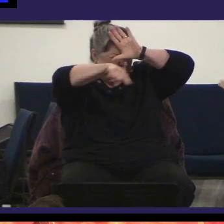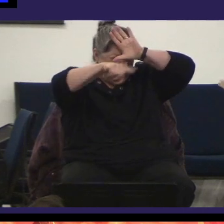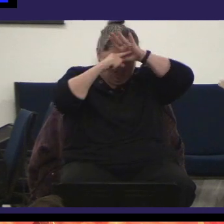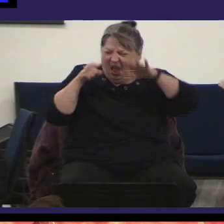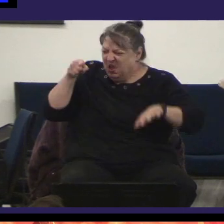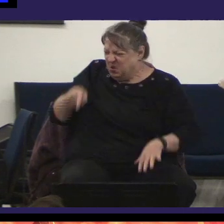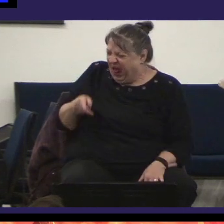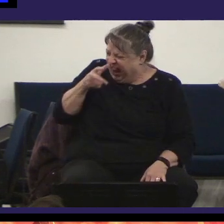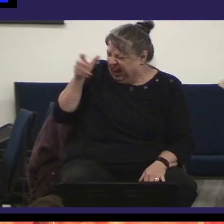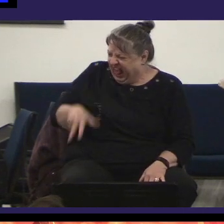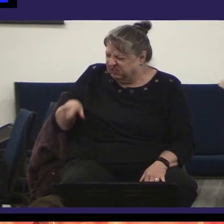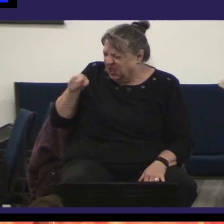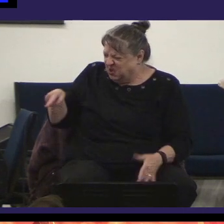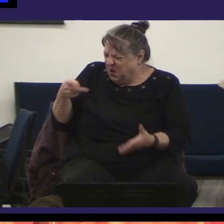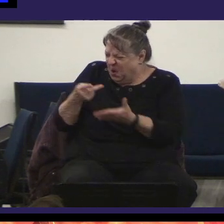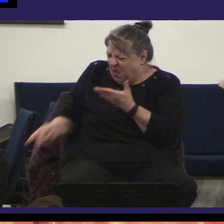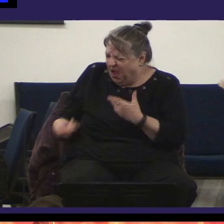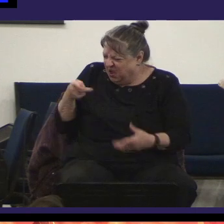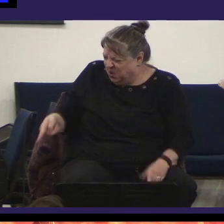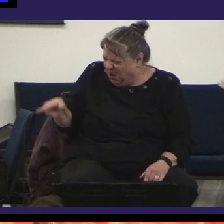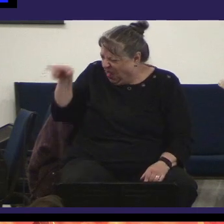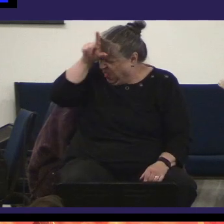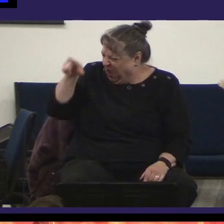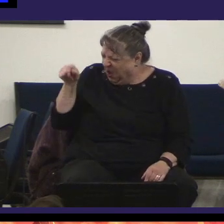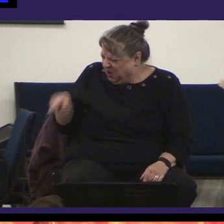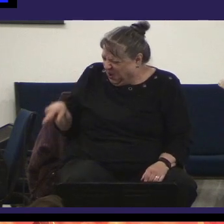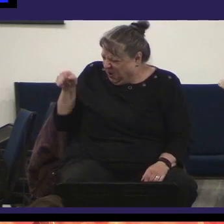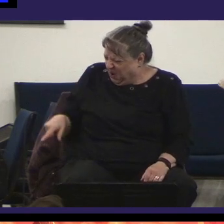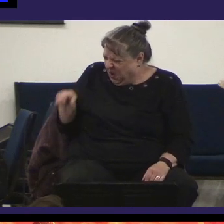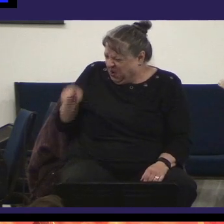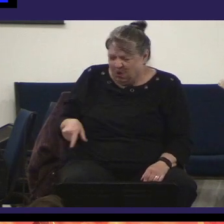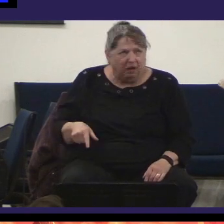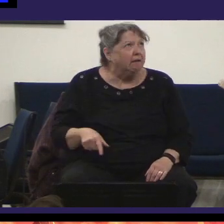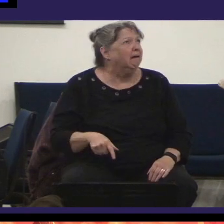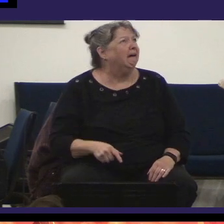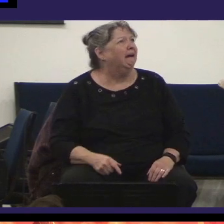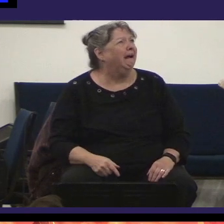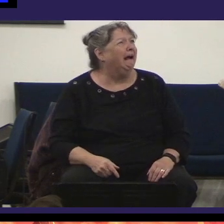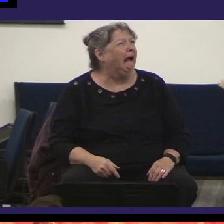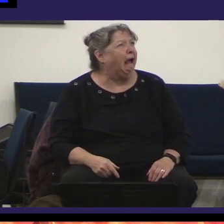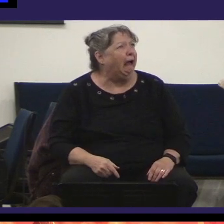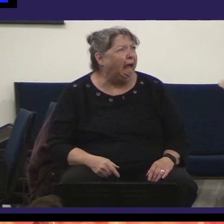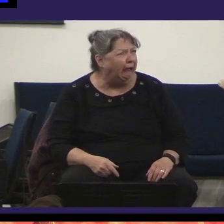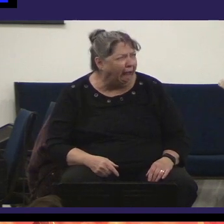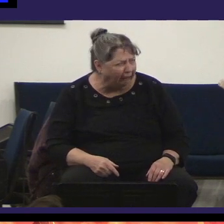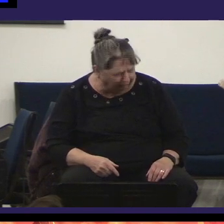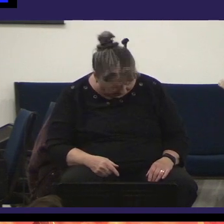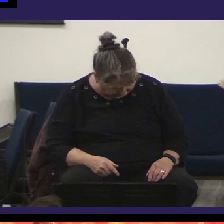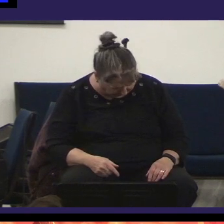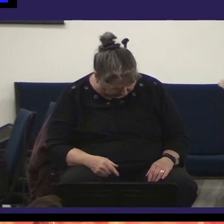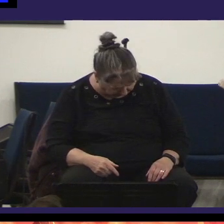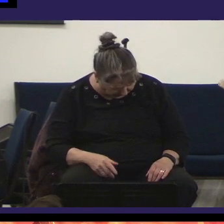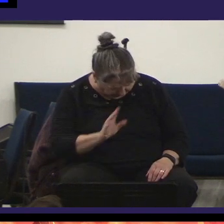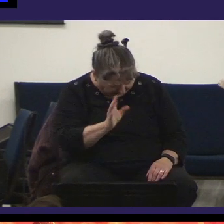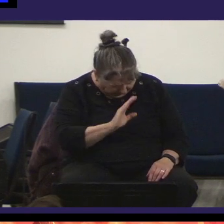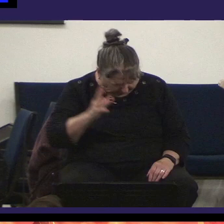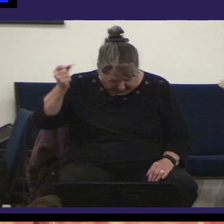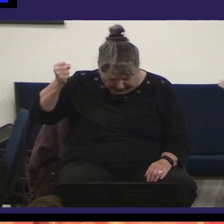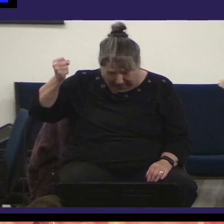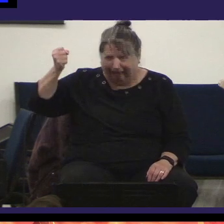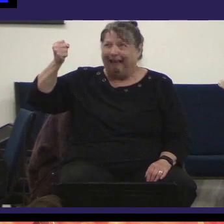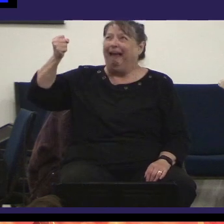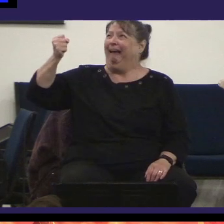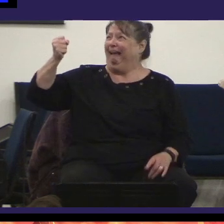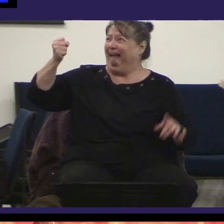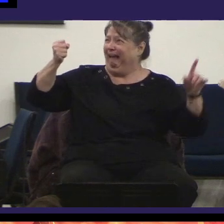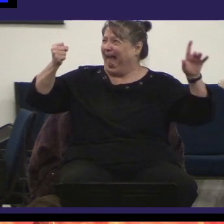and says, how can you be a Christian? You're not a Christian. Well, yes, I am. I put my faith. It's not by what I've done.